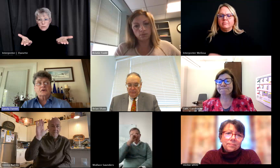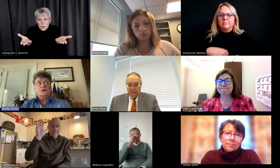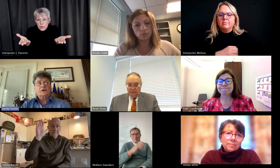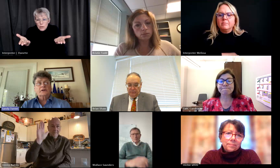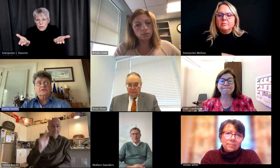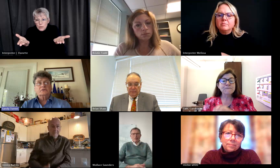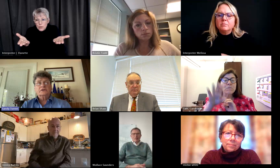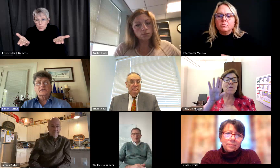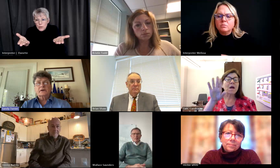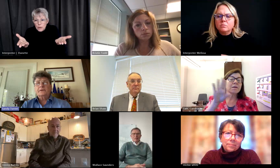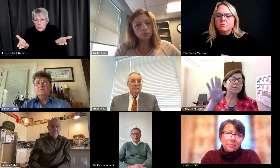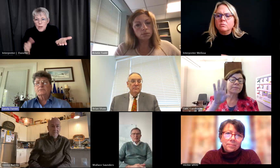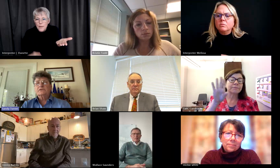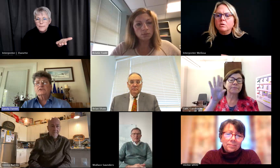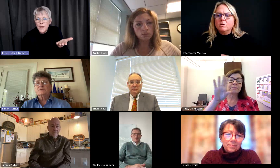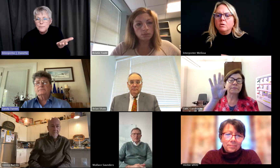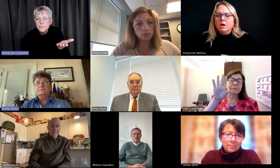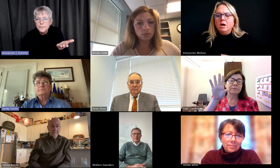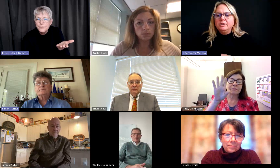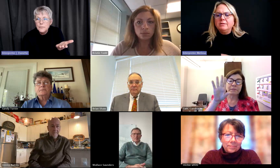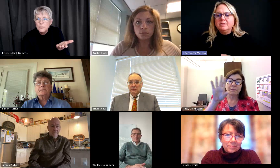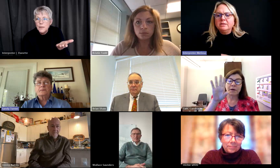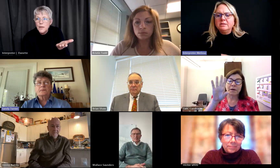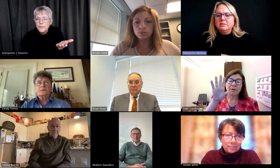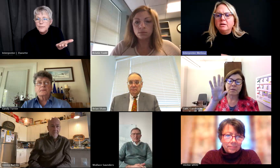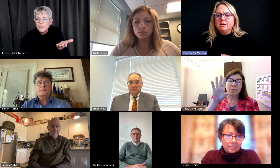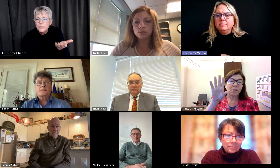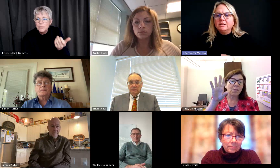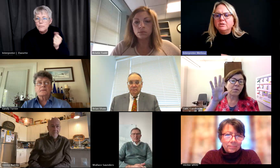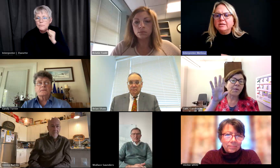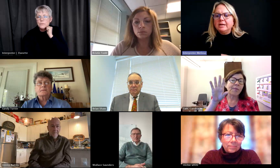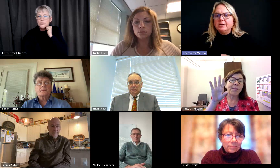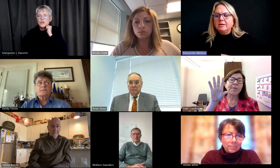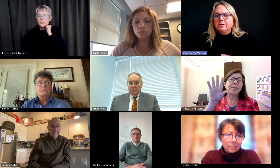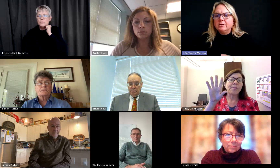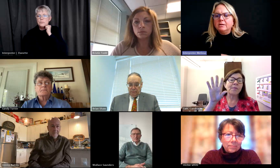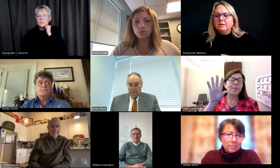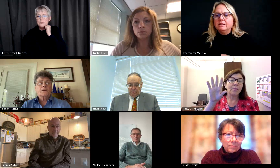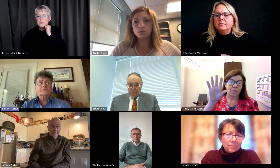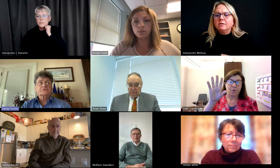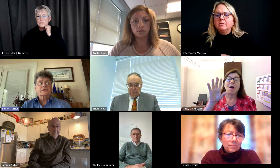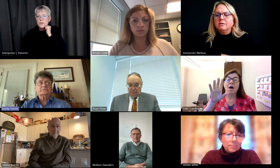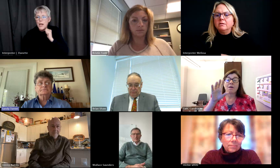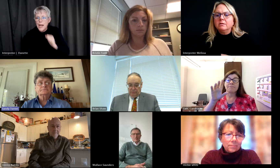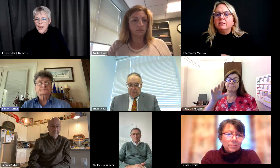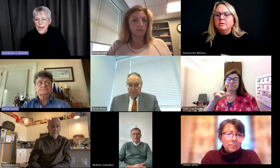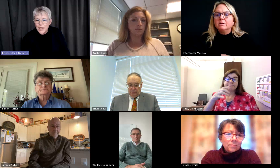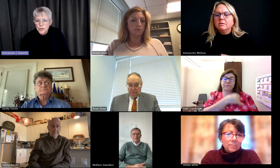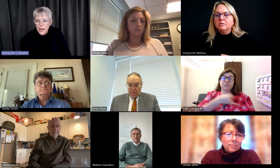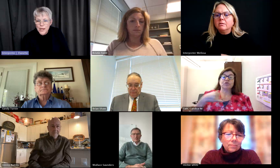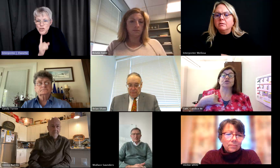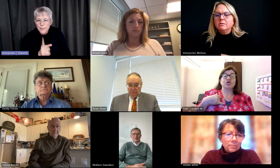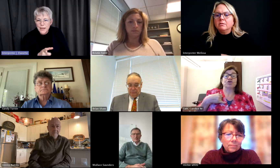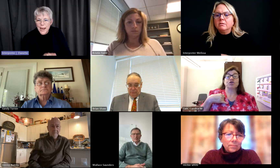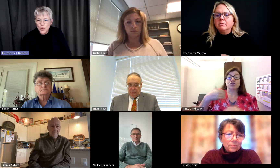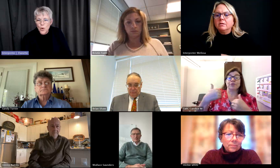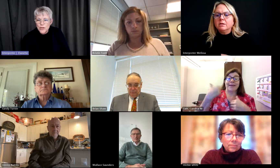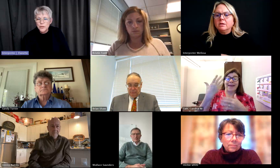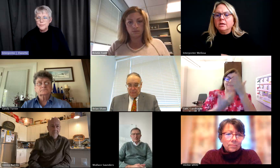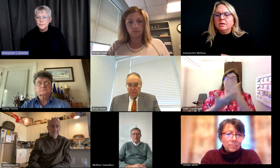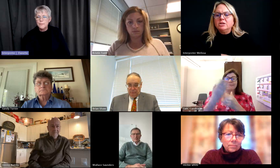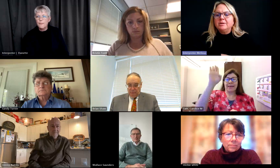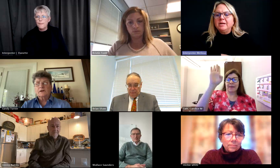Dr. Todd, are you willing to accept this position? Hold on, this is Dr. Tate. Dr. Tate? And Jimmy has